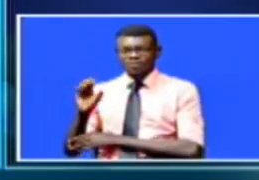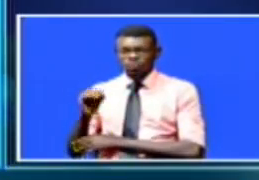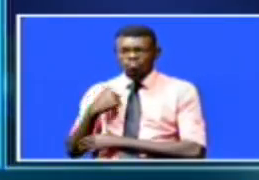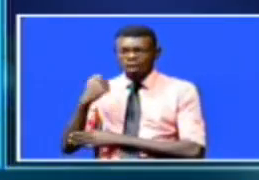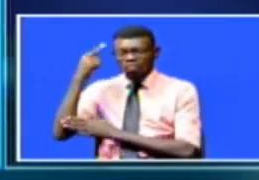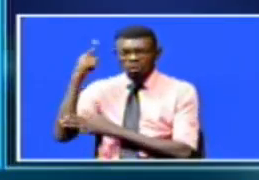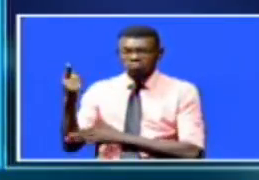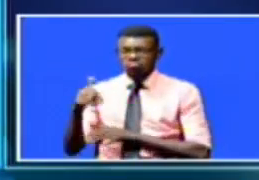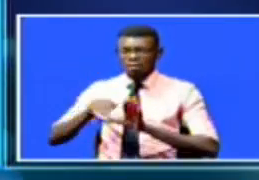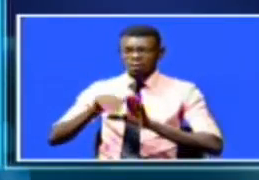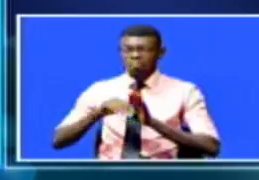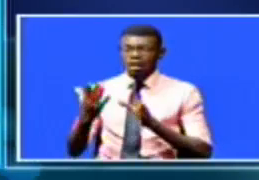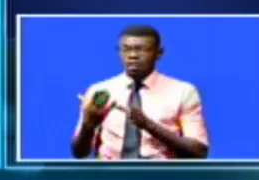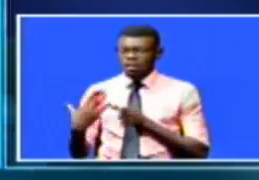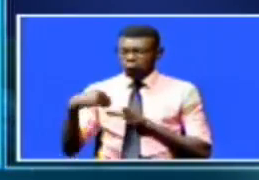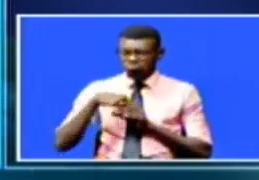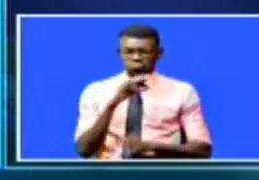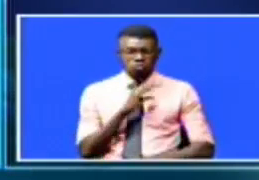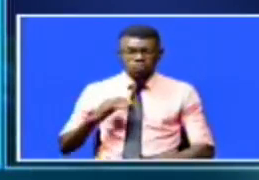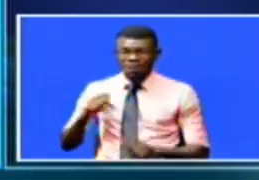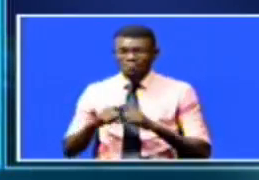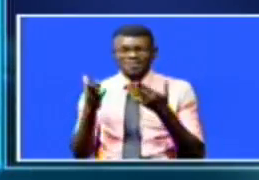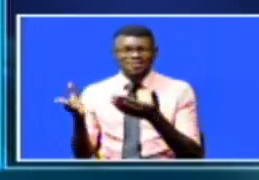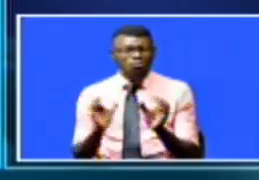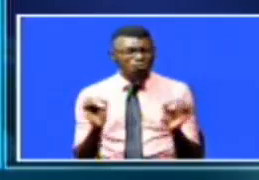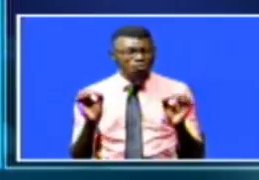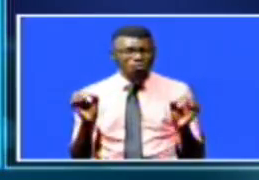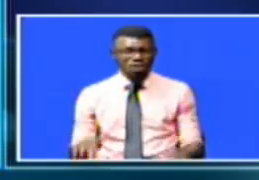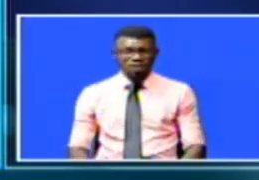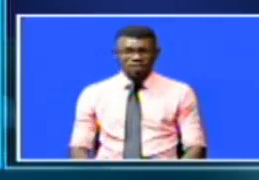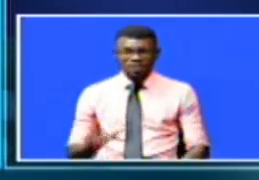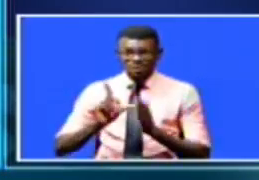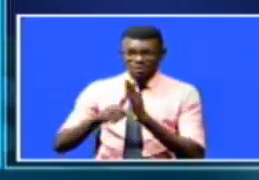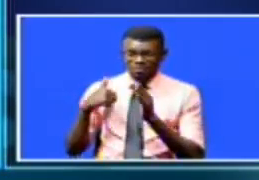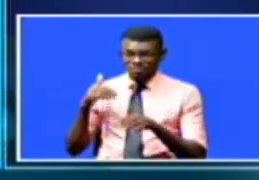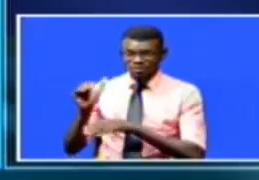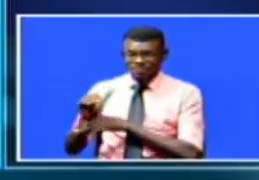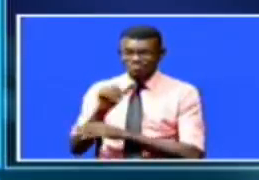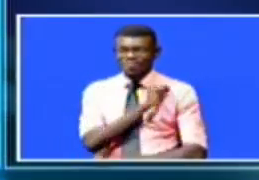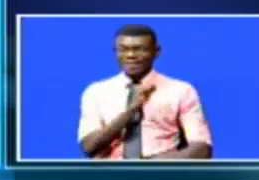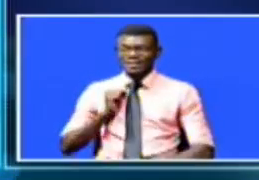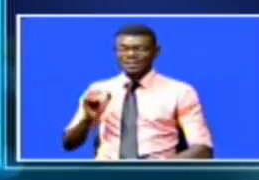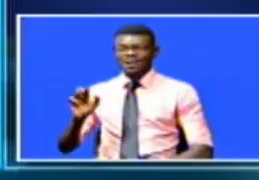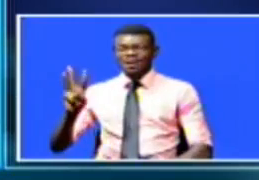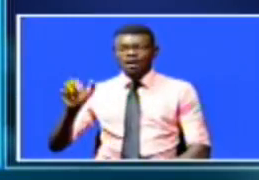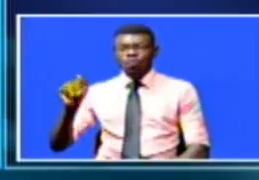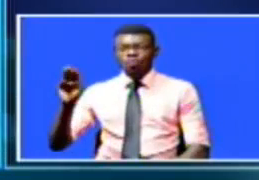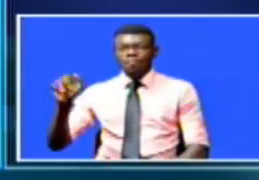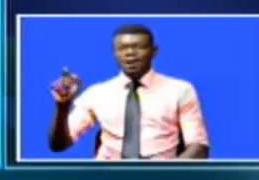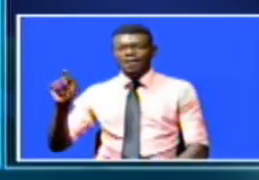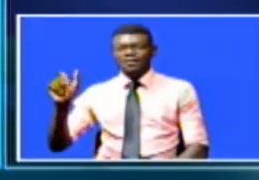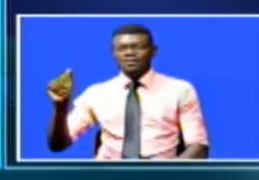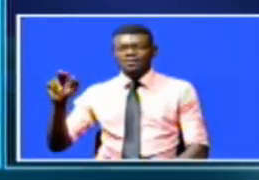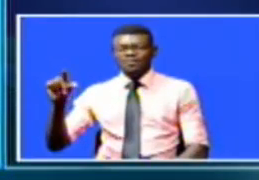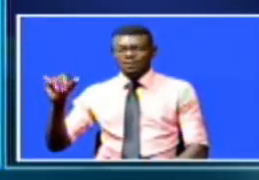of the committee. When he was not there, I reached out to Senator Wamatangi. I reached out to Senator Ochila Ayako